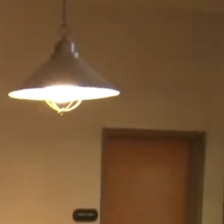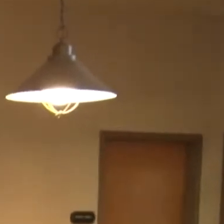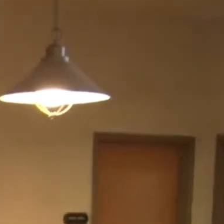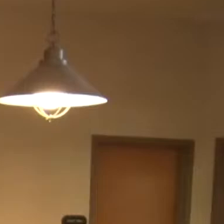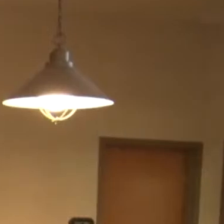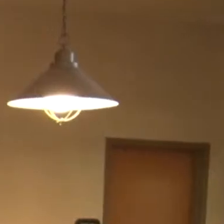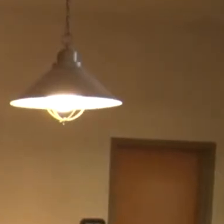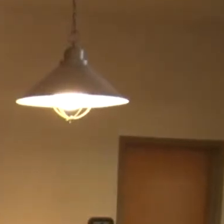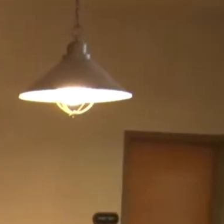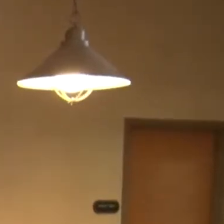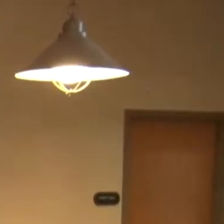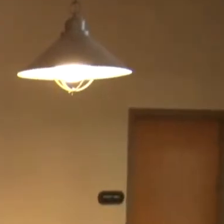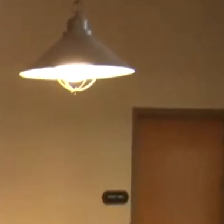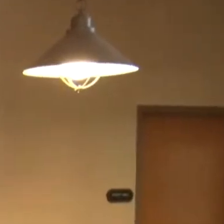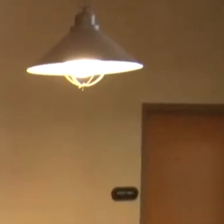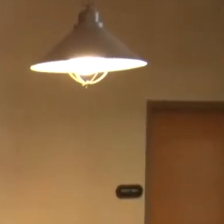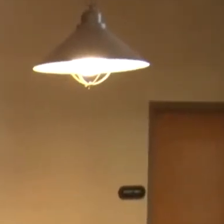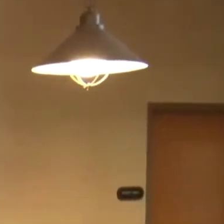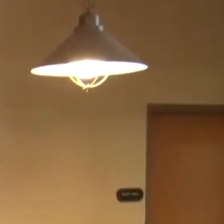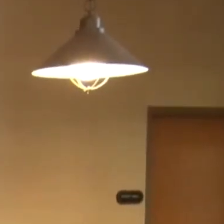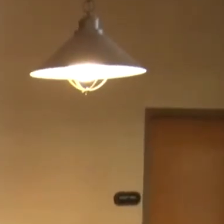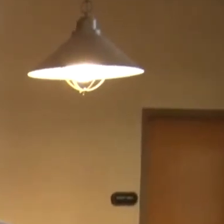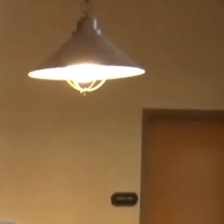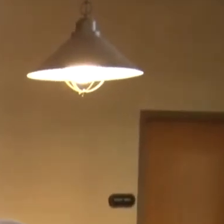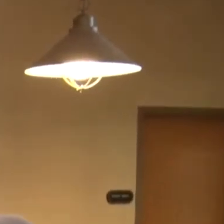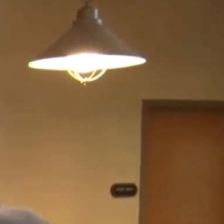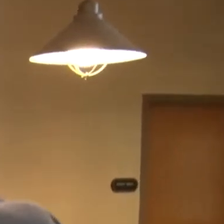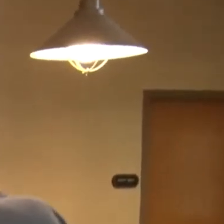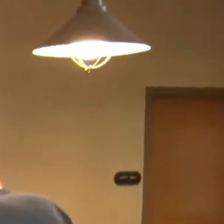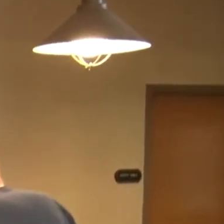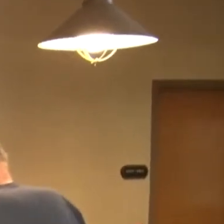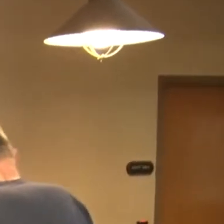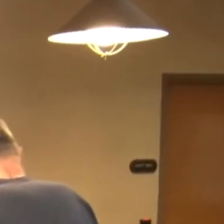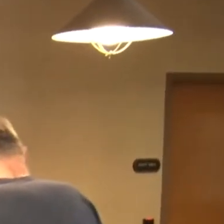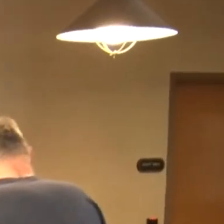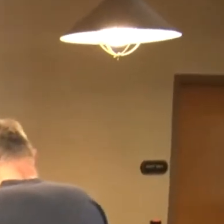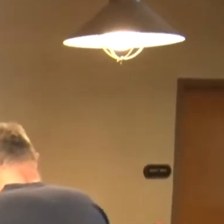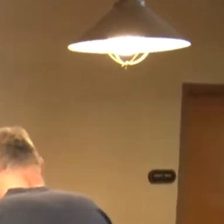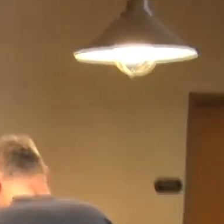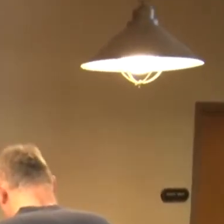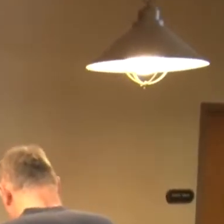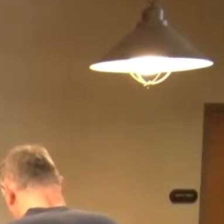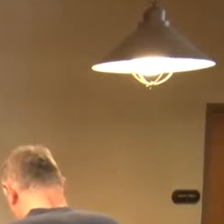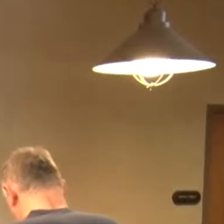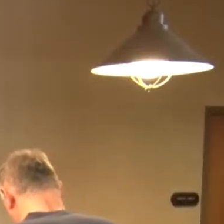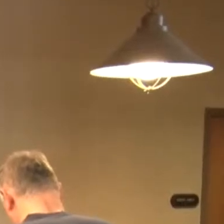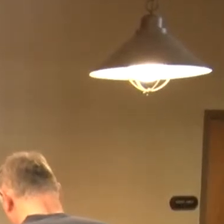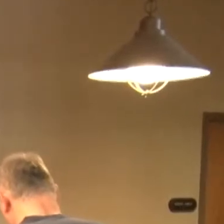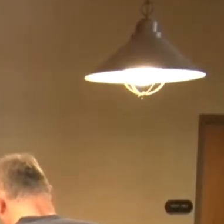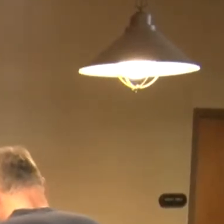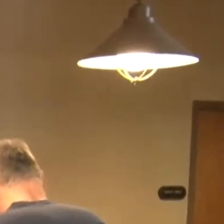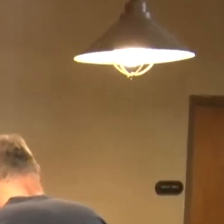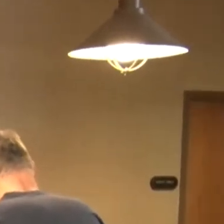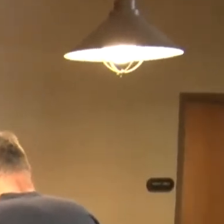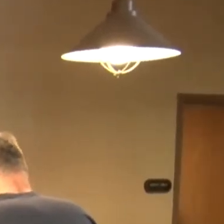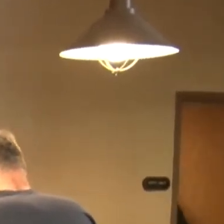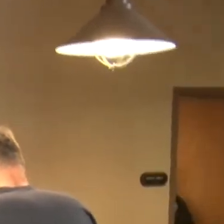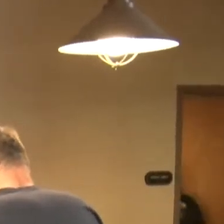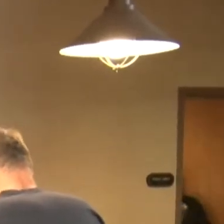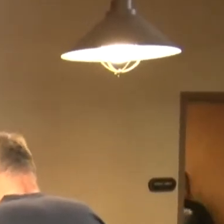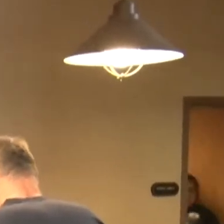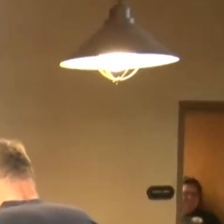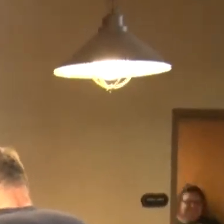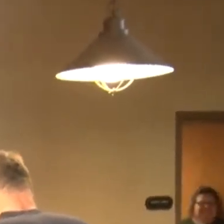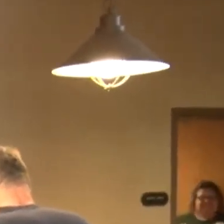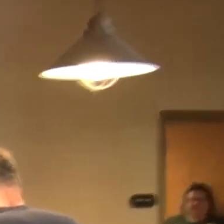remind everybody to absolutely get your vaccine. But right now, I've